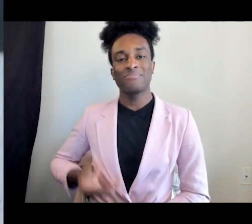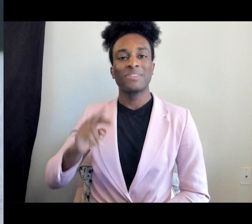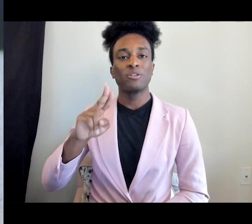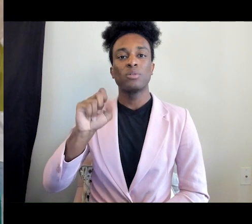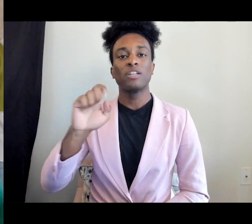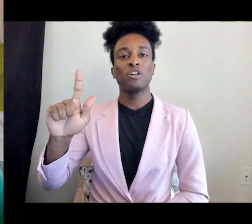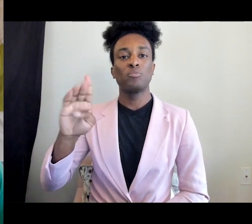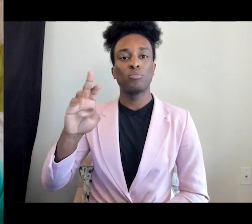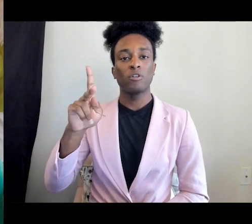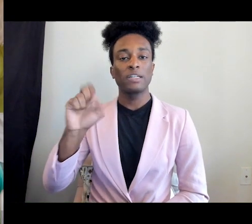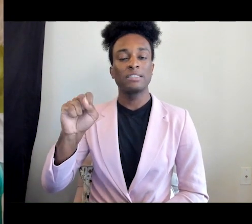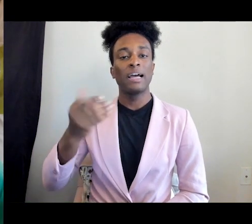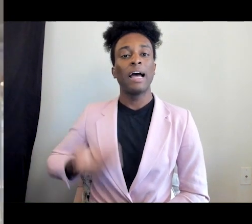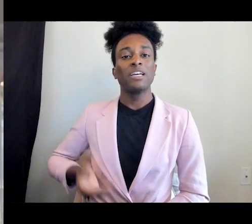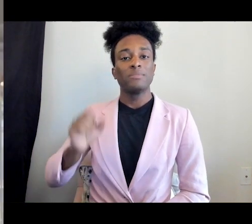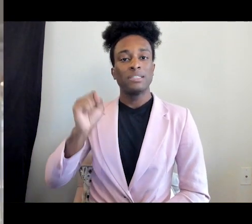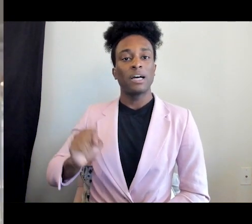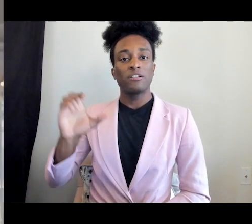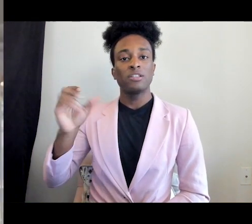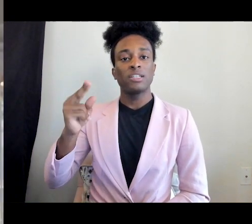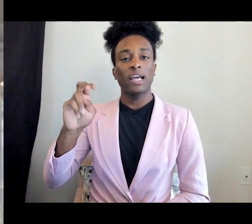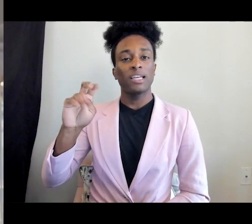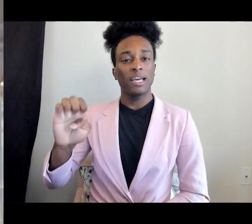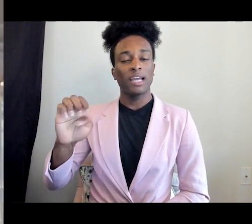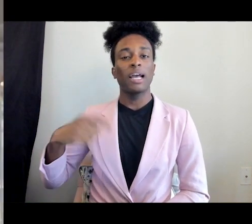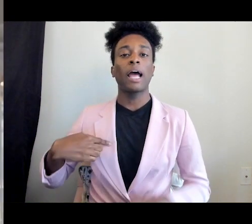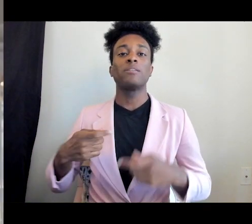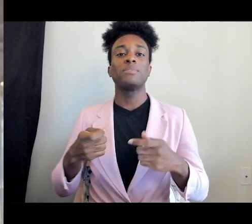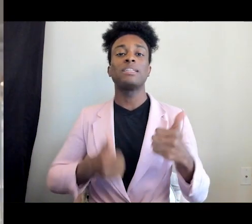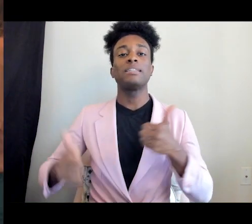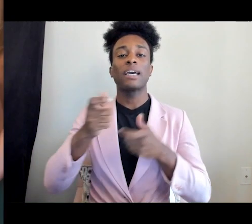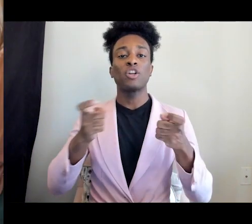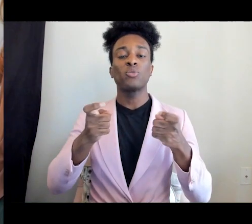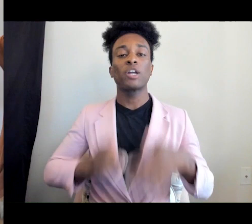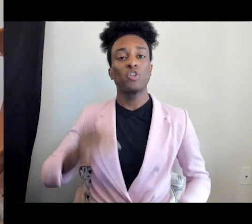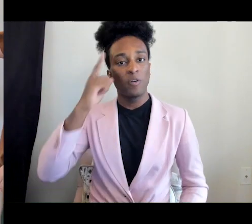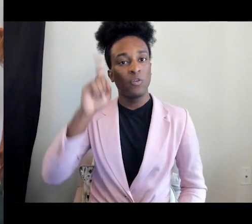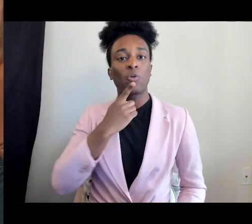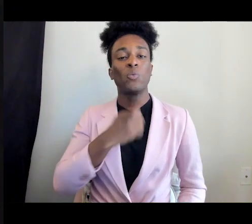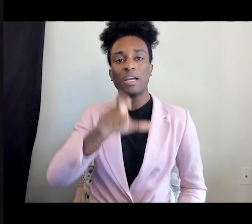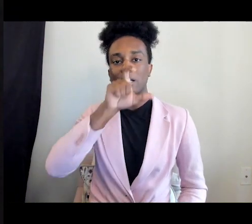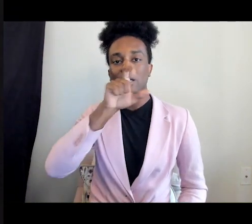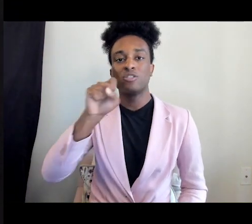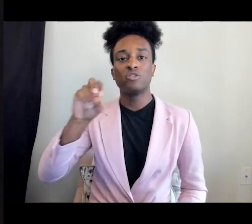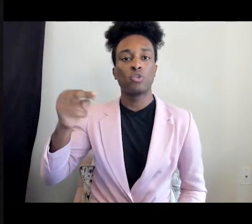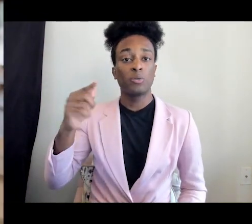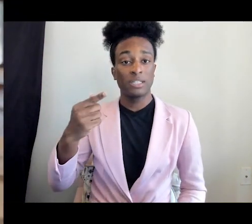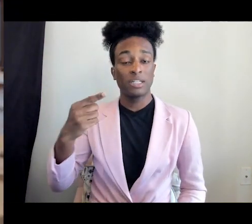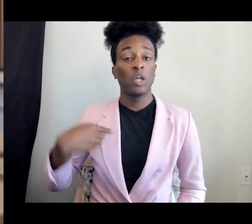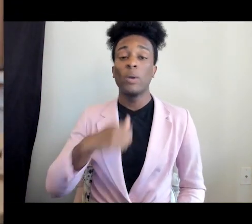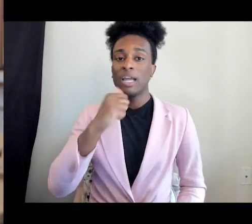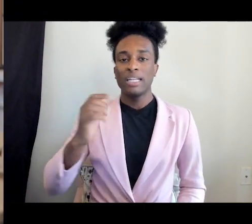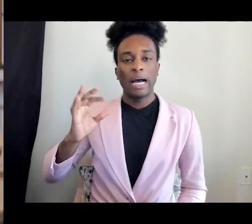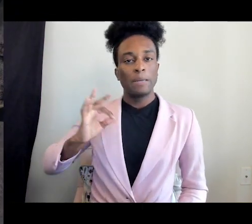I'm Russell Brooks. I'm Southern Cheyenne. I'm also the executive director for Red Eagle Soaring. Red Eagle Soaring is a nonprofit